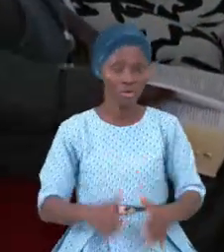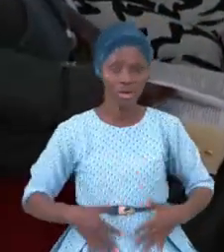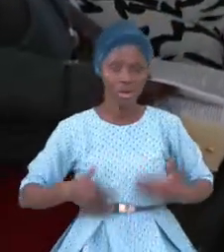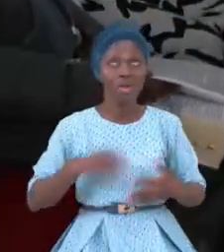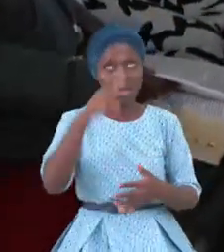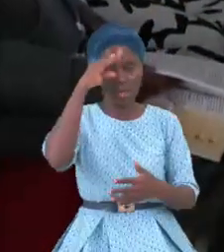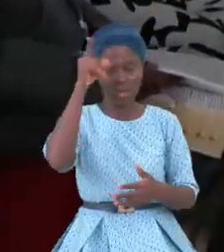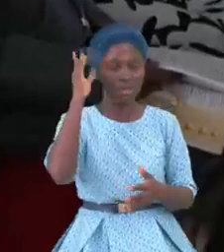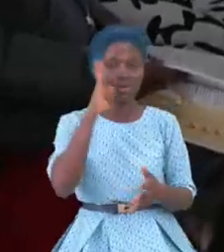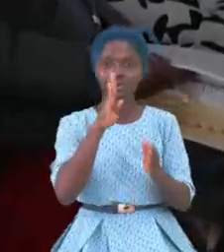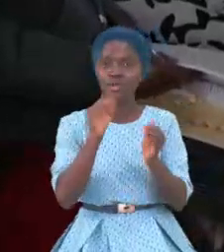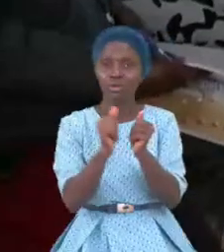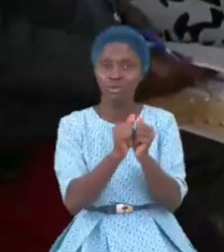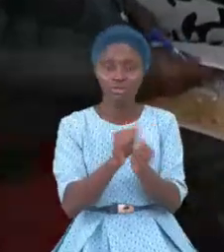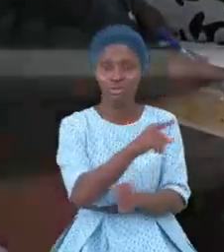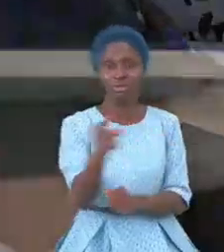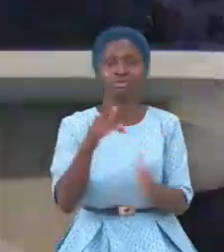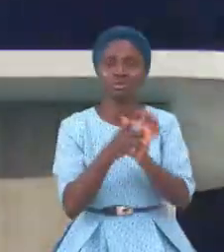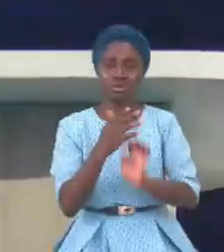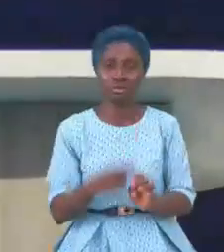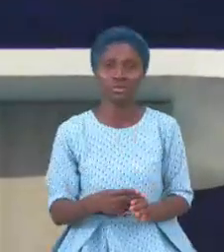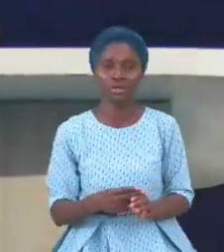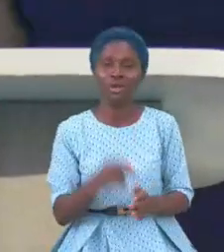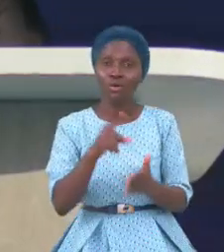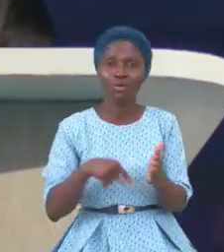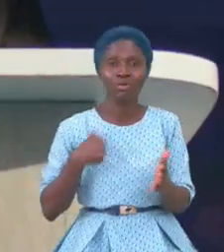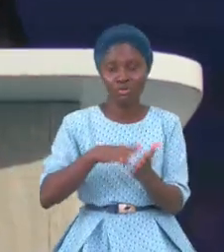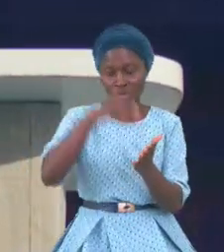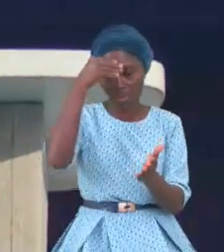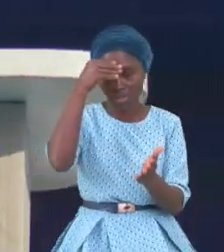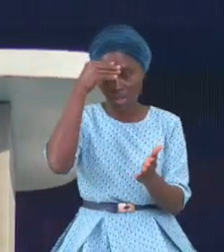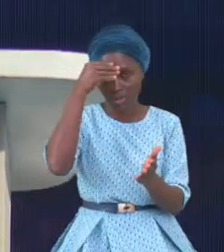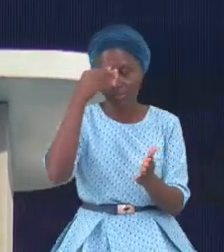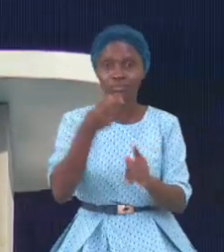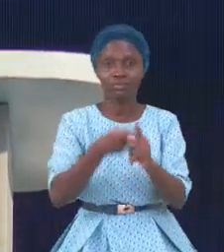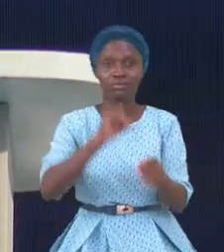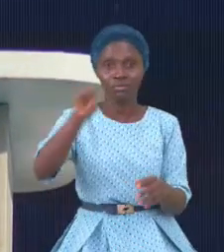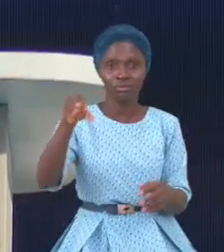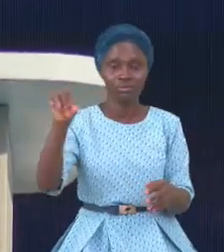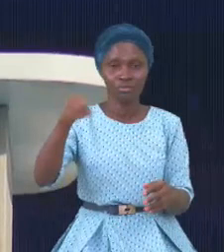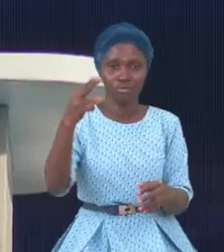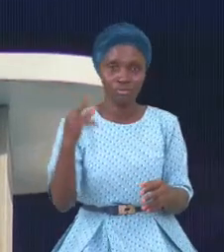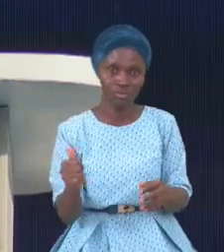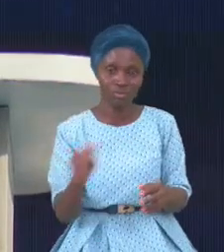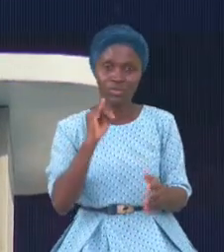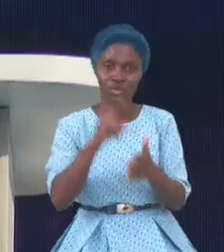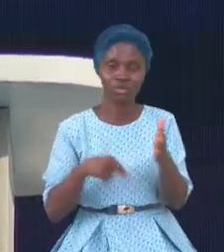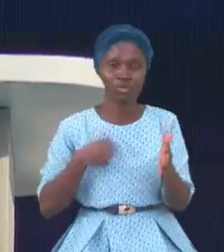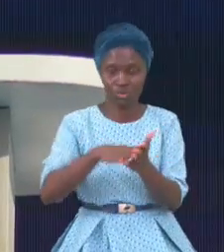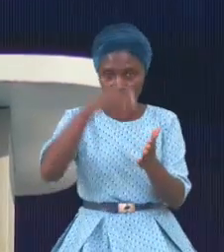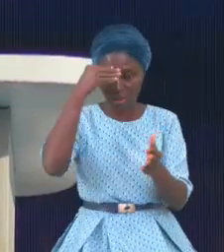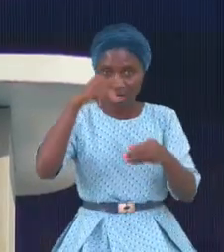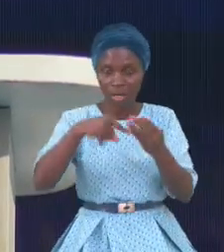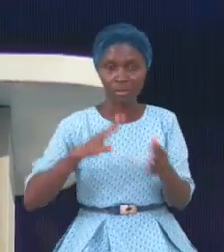we learn of Joshua, that's what we learn about ourselves, that we too, as people of God,